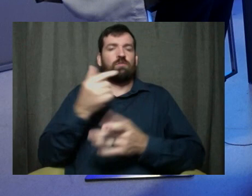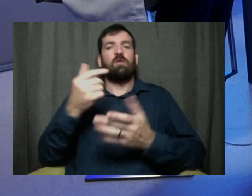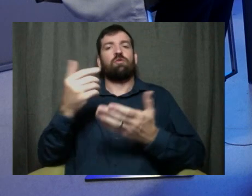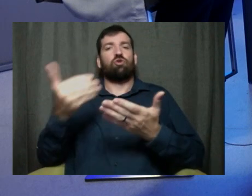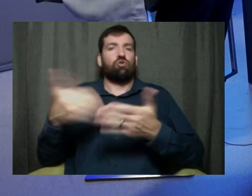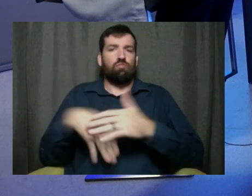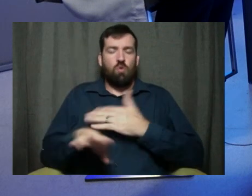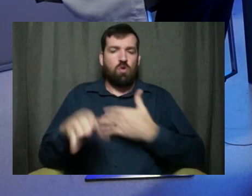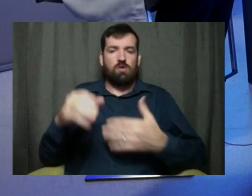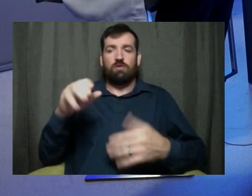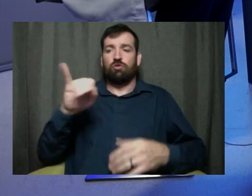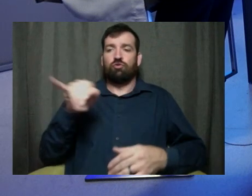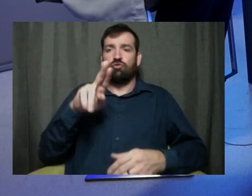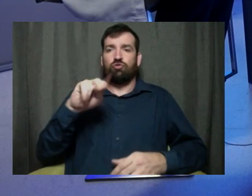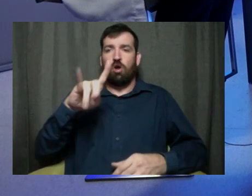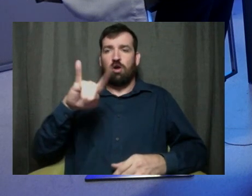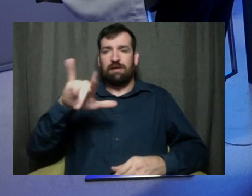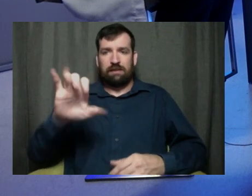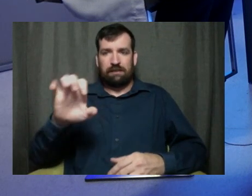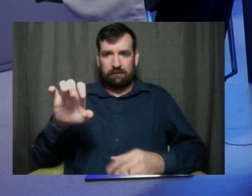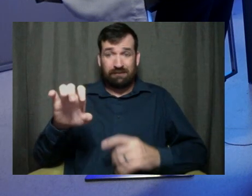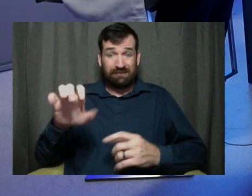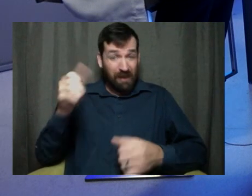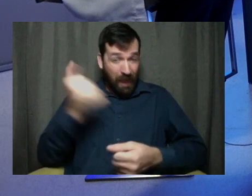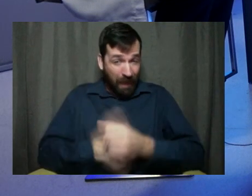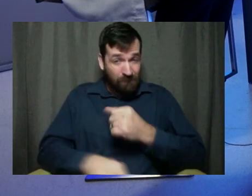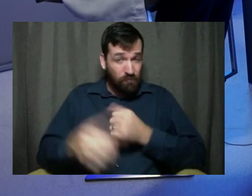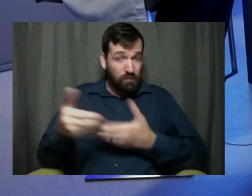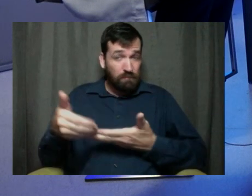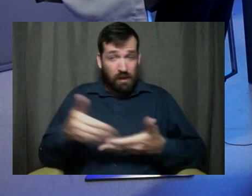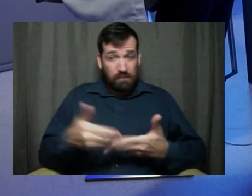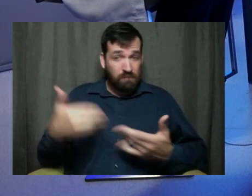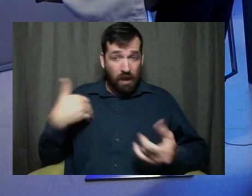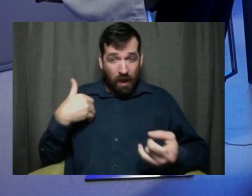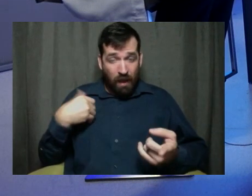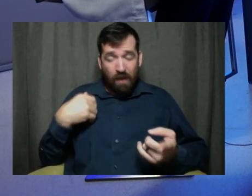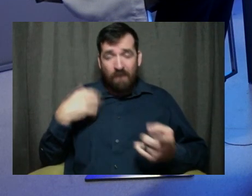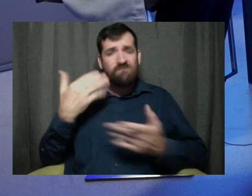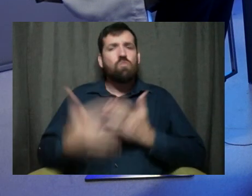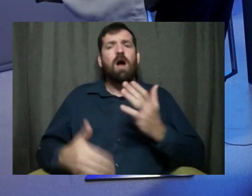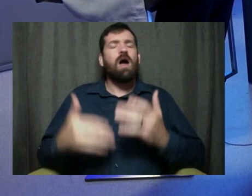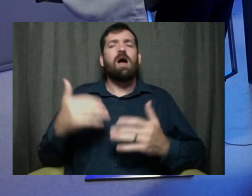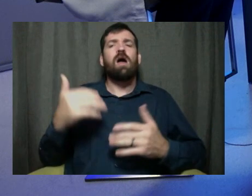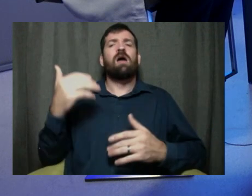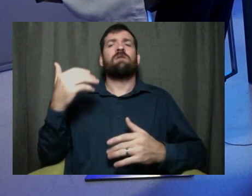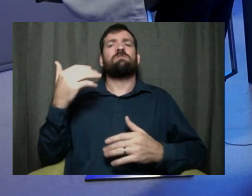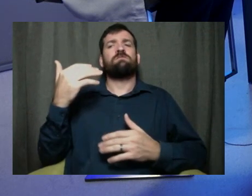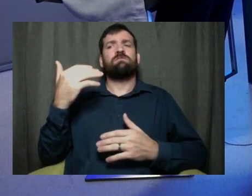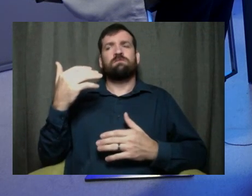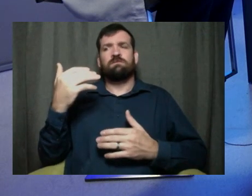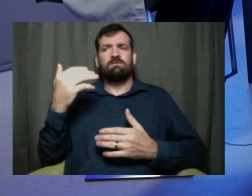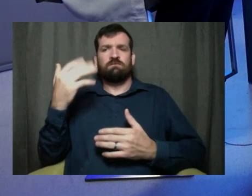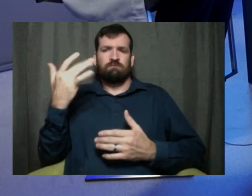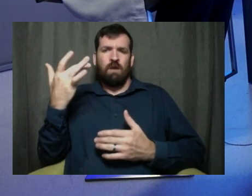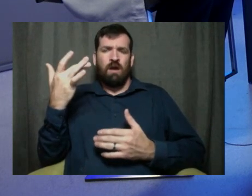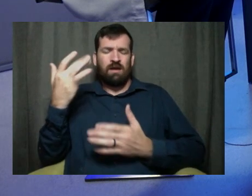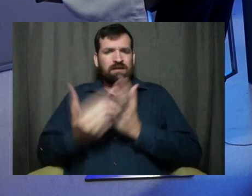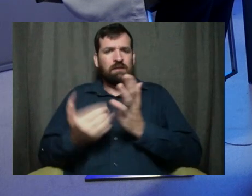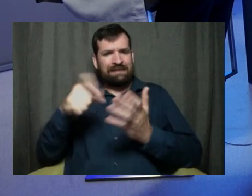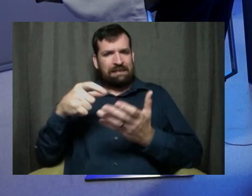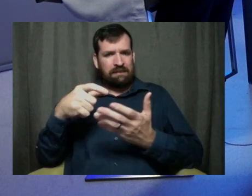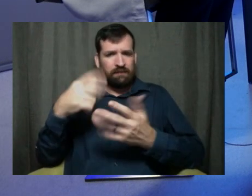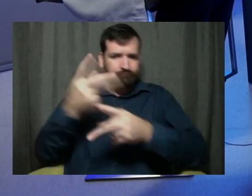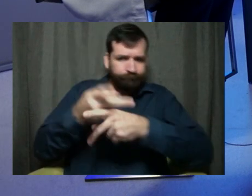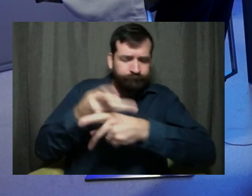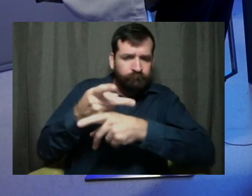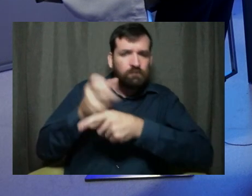every newborn deal with jaundice of some level? Why do some kiddos need intervention and others can just go home and be treated by the